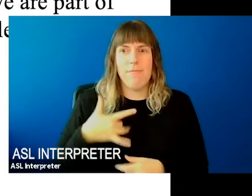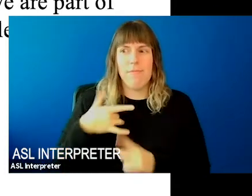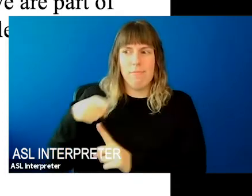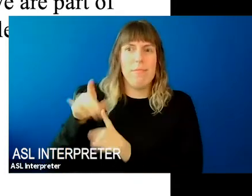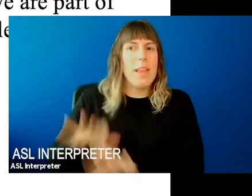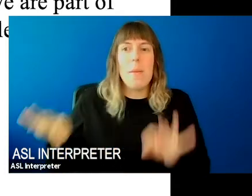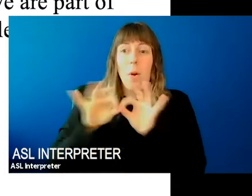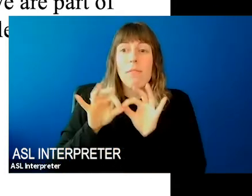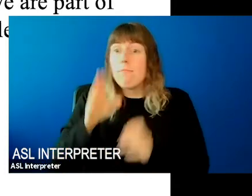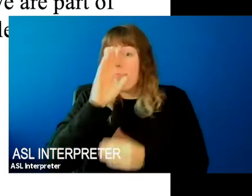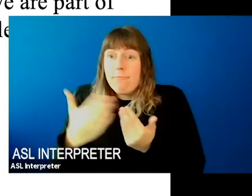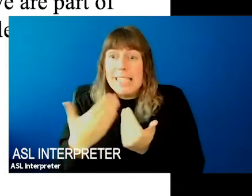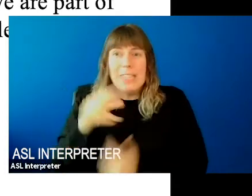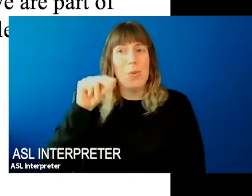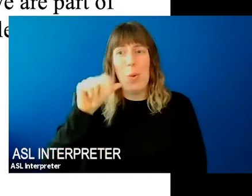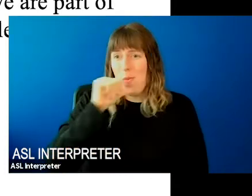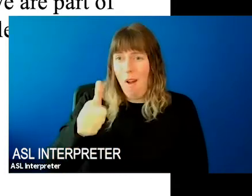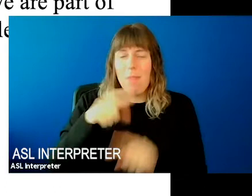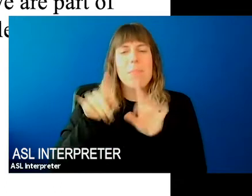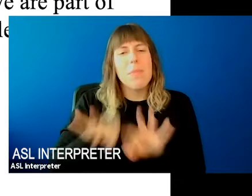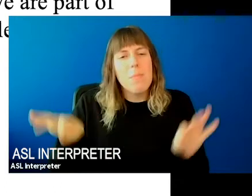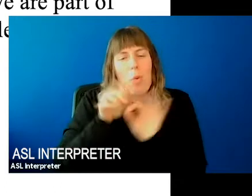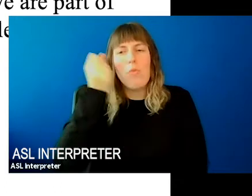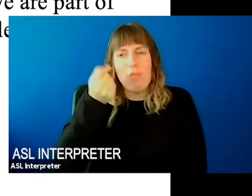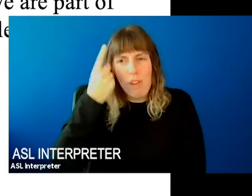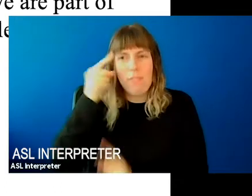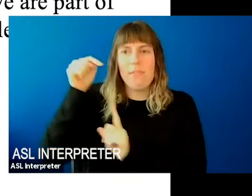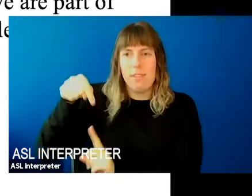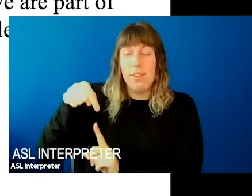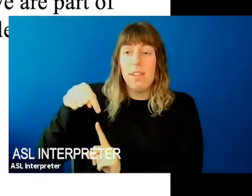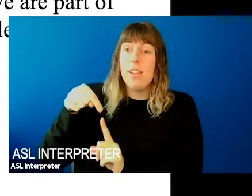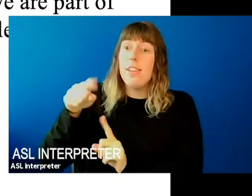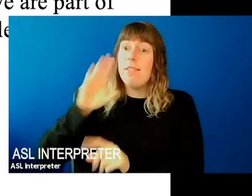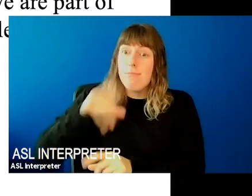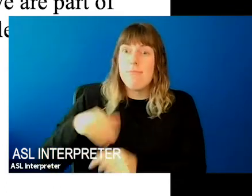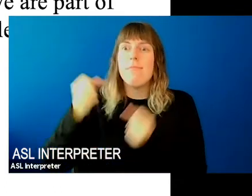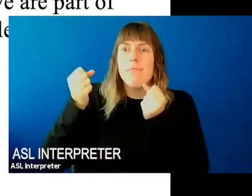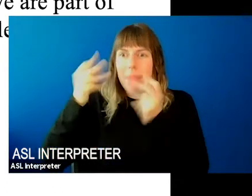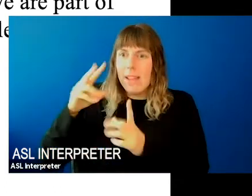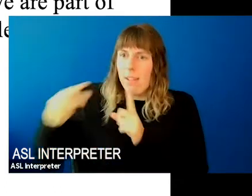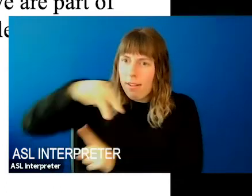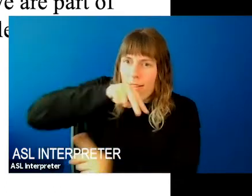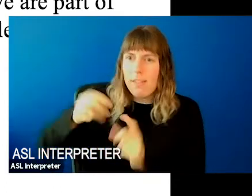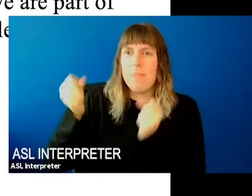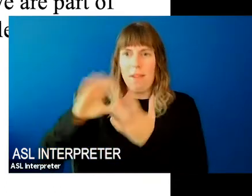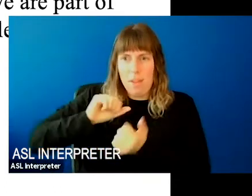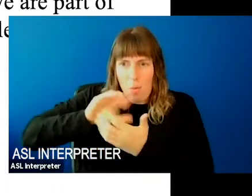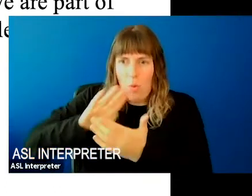not straightforward at all, but it's important to understand that there's always multiple wholes, multiple parts that are